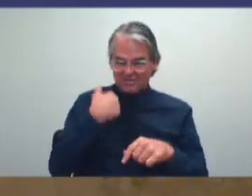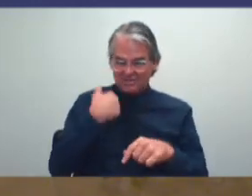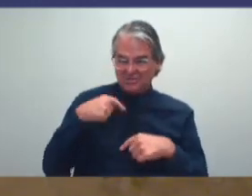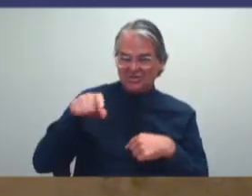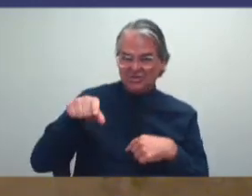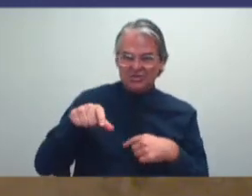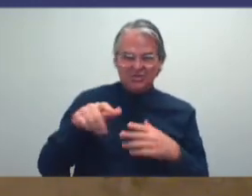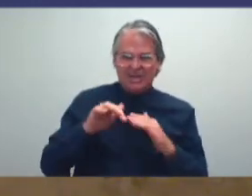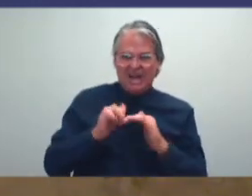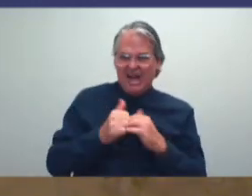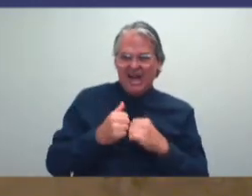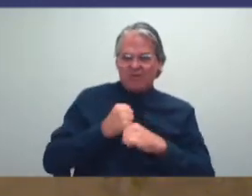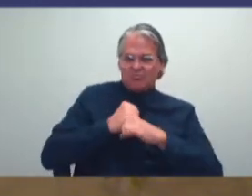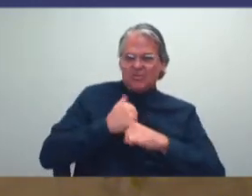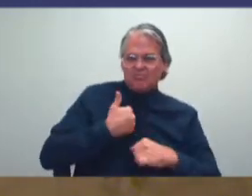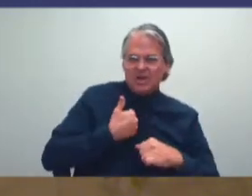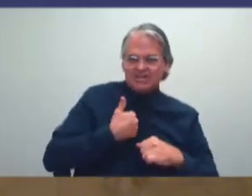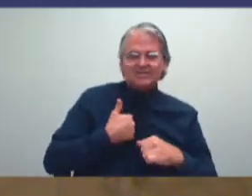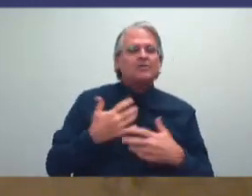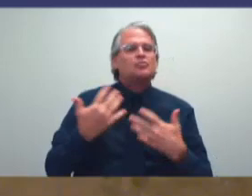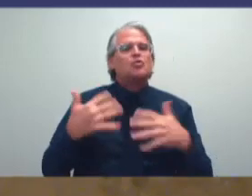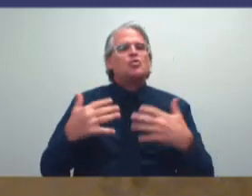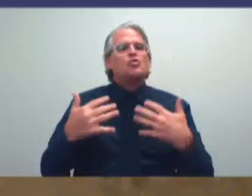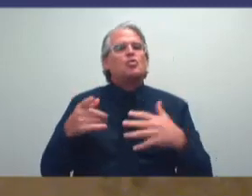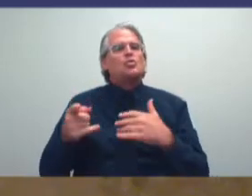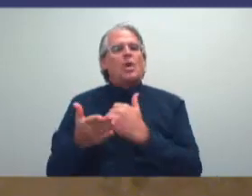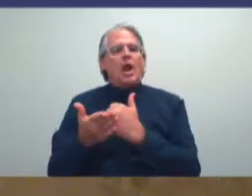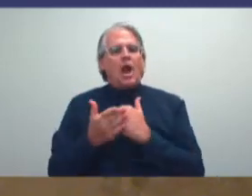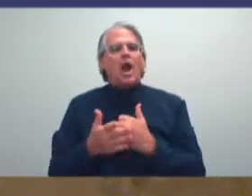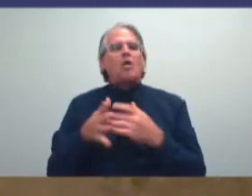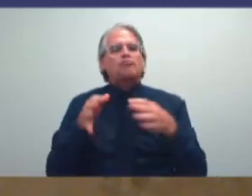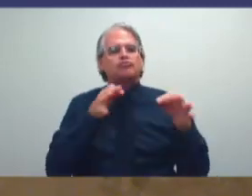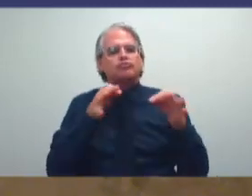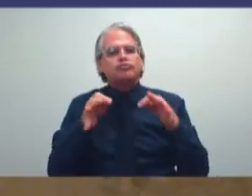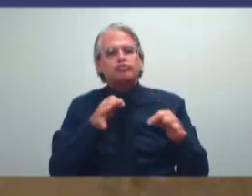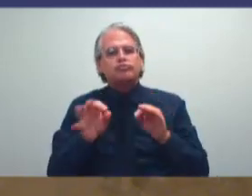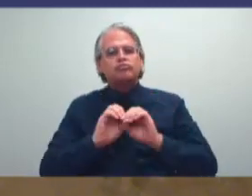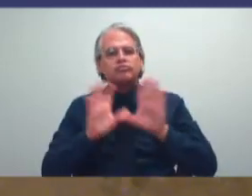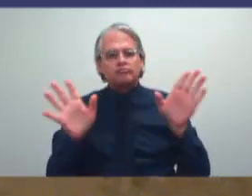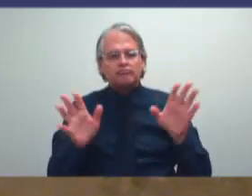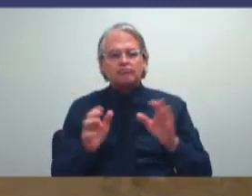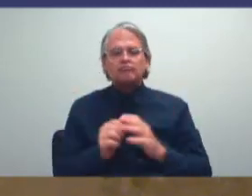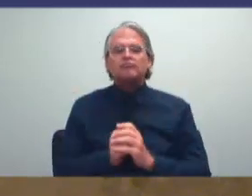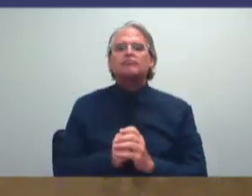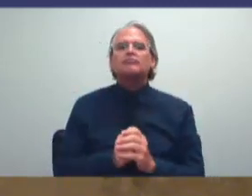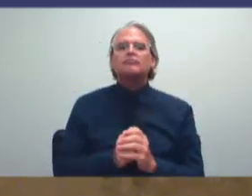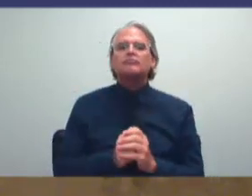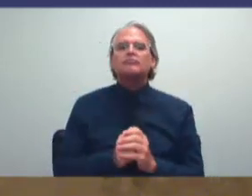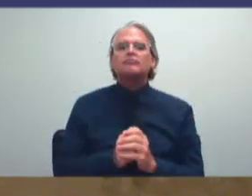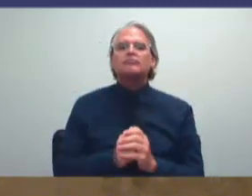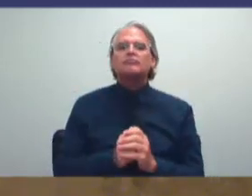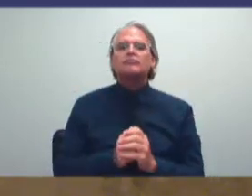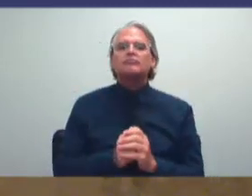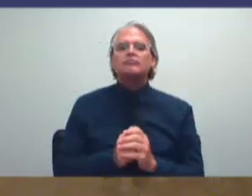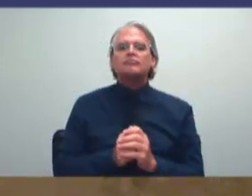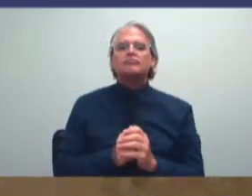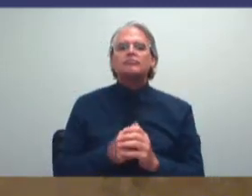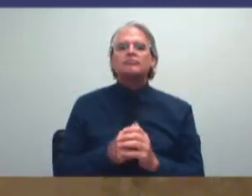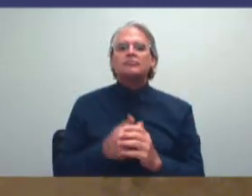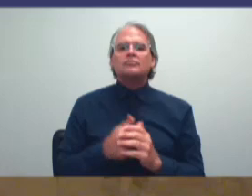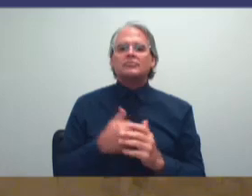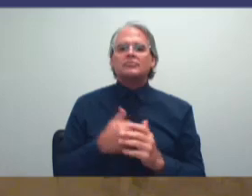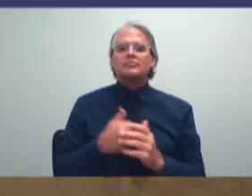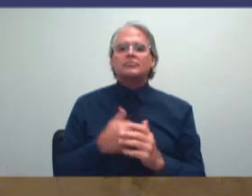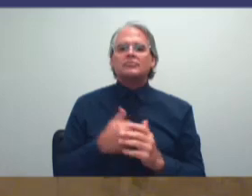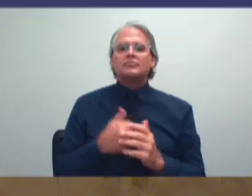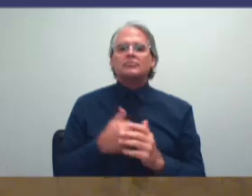extremely valuable to the conversation as well. So I want to thank all of these dream teamers. You guys have just been amazing